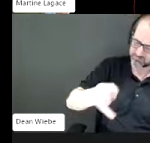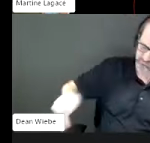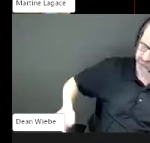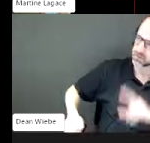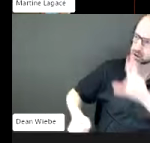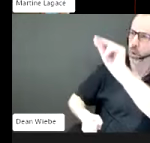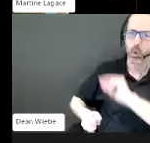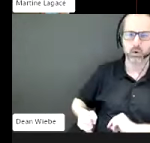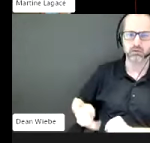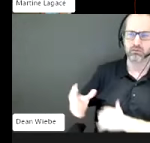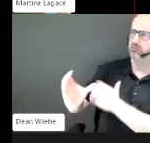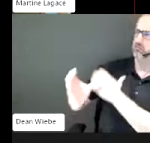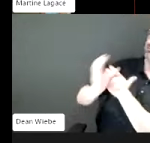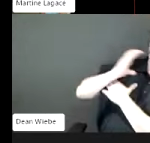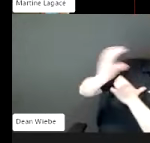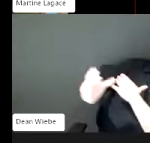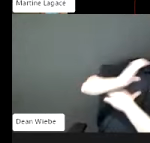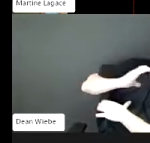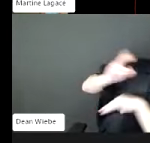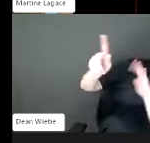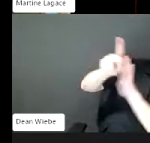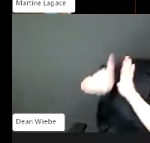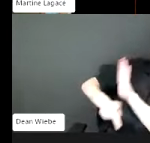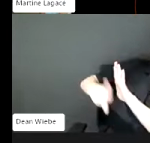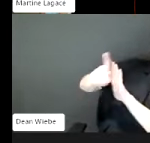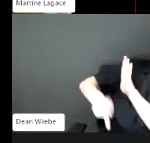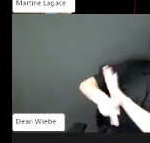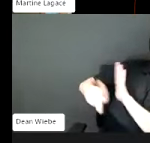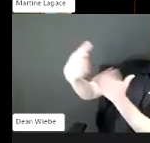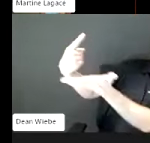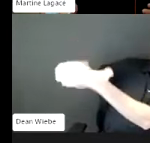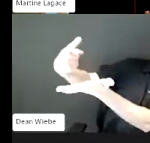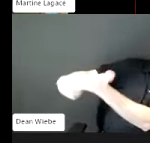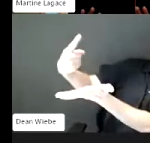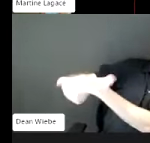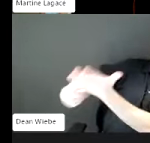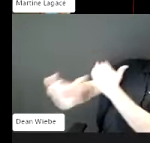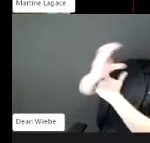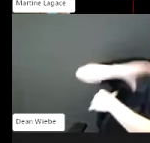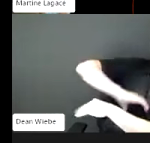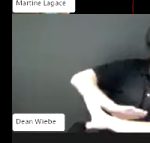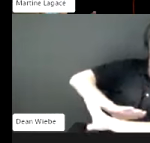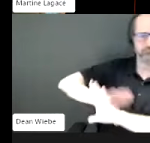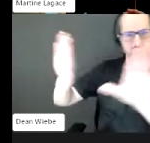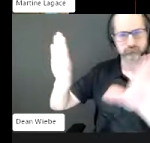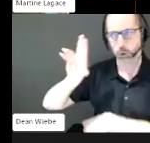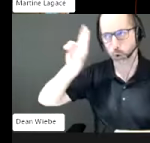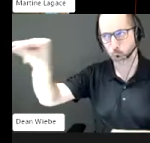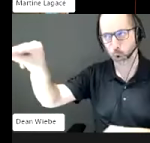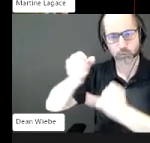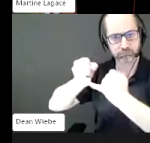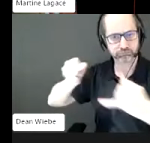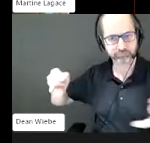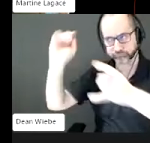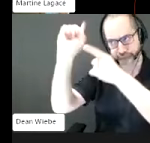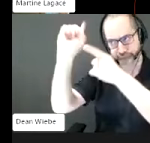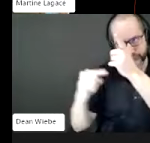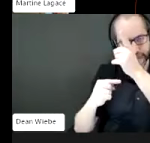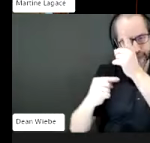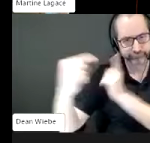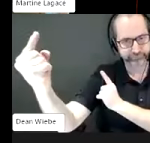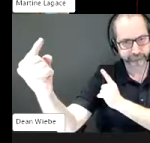that are put in place, the measures that are put in place, the discourse that we're hearing, no, we don't want to hear that. And we disagree with this. It's an